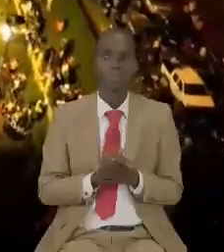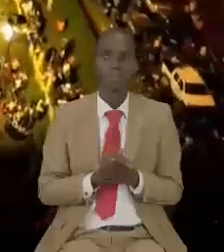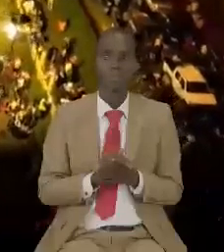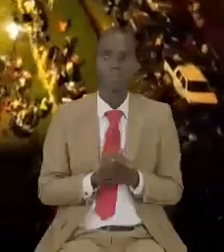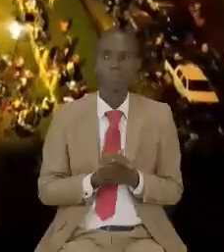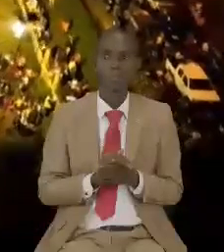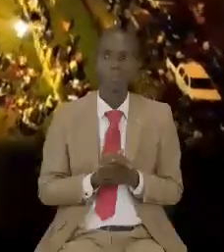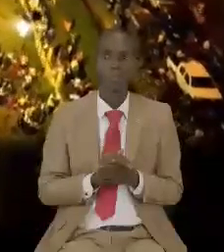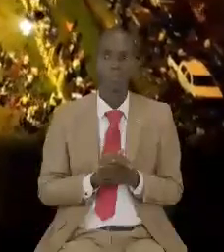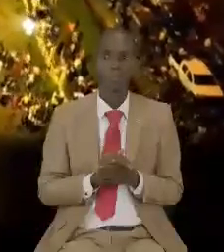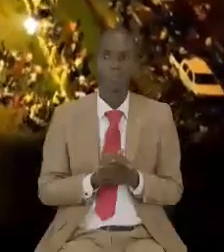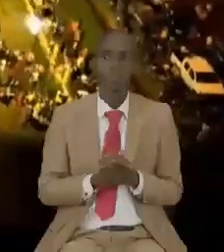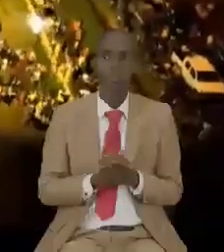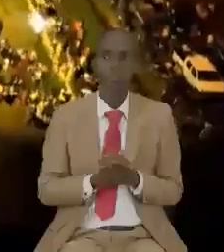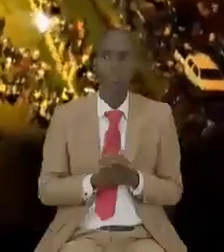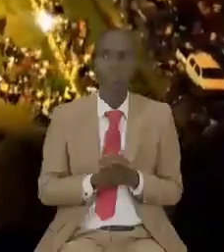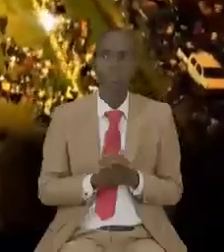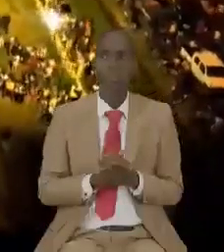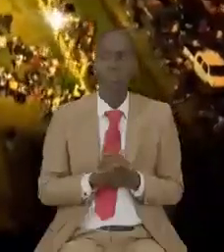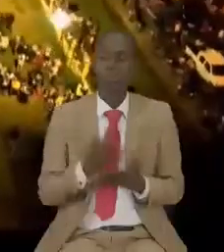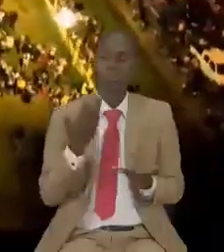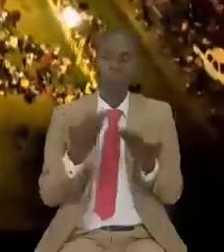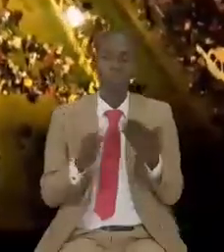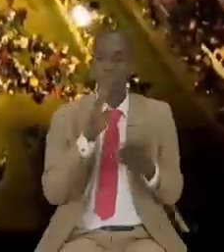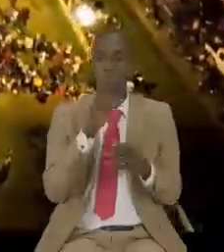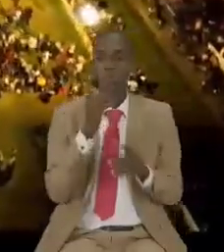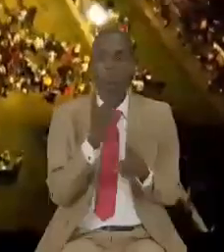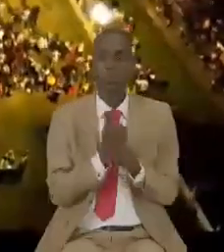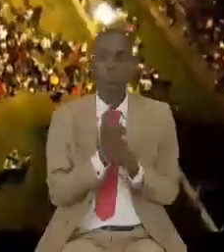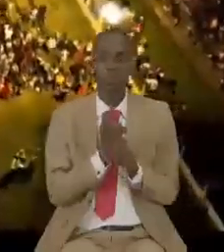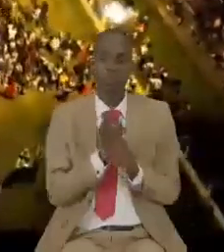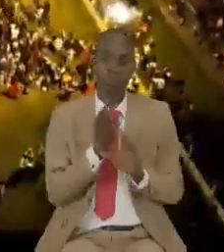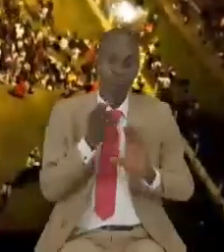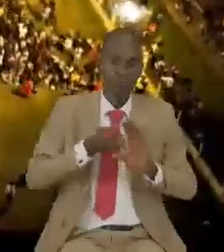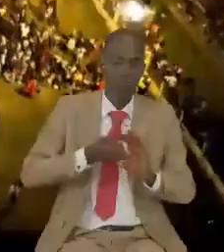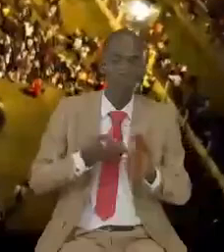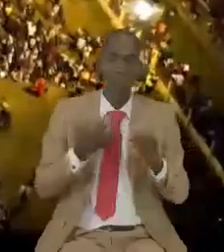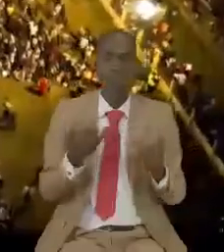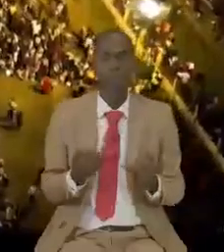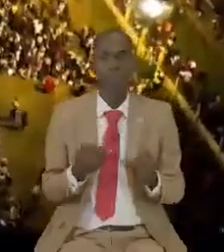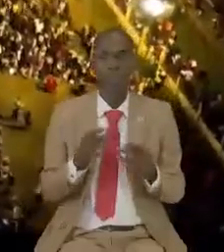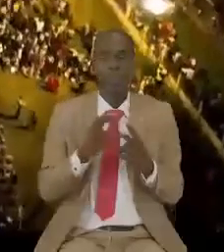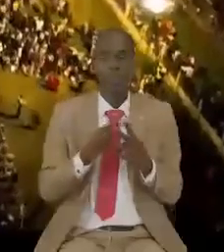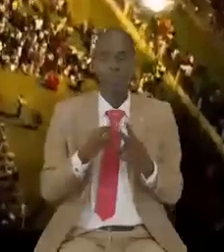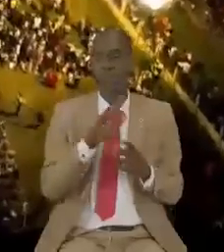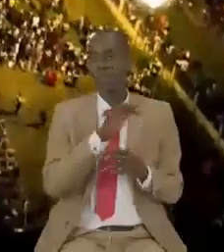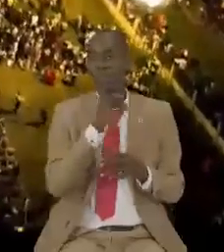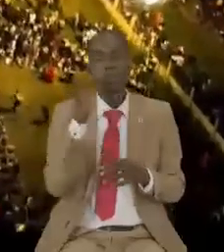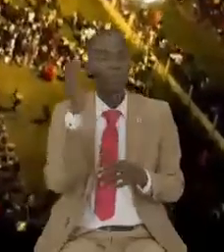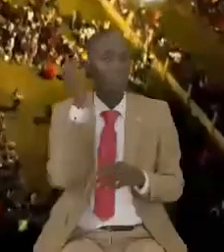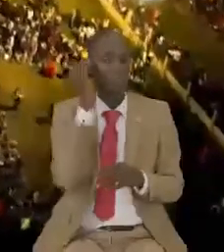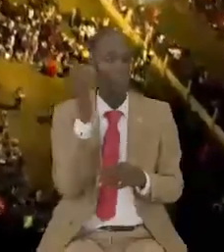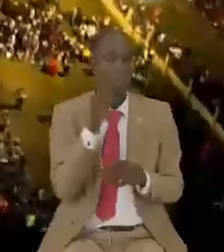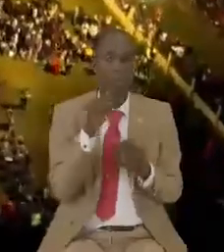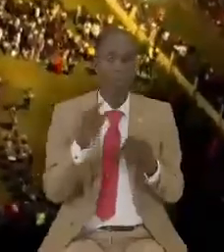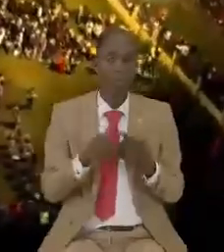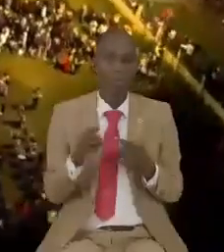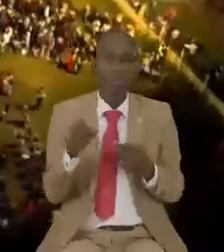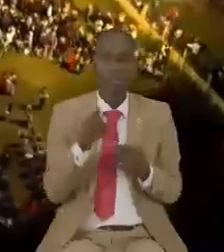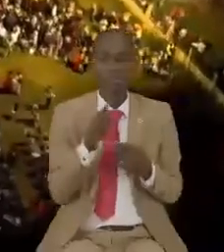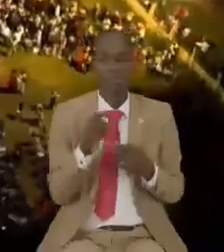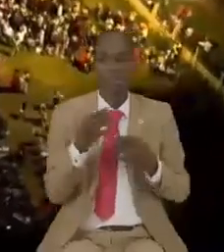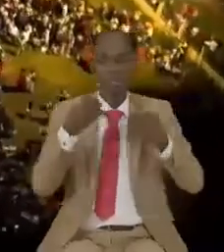Perhaps you just joined now, or you didn't hear when we gave the announcement, and you are online